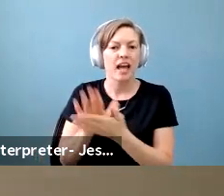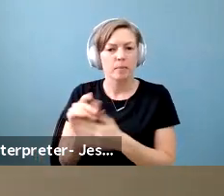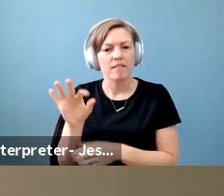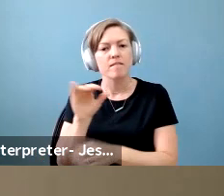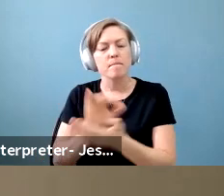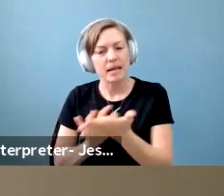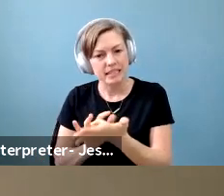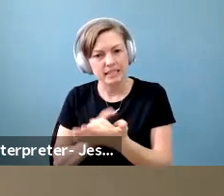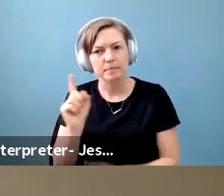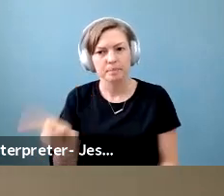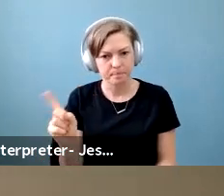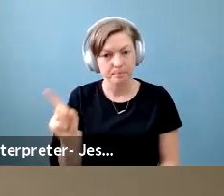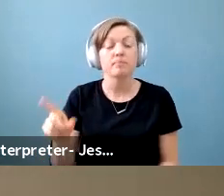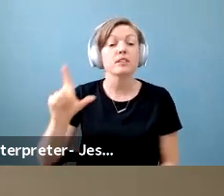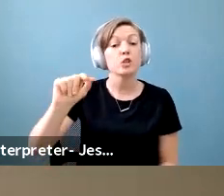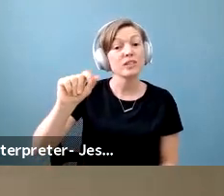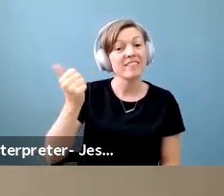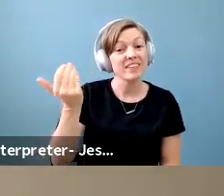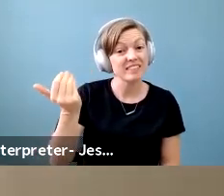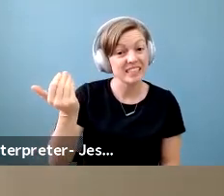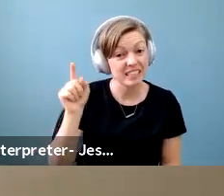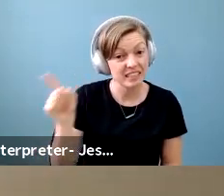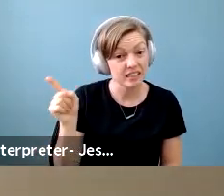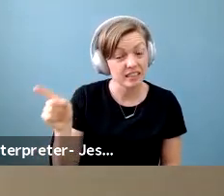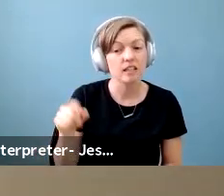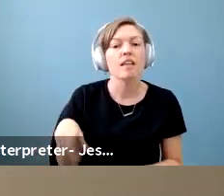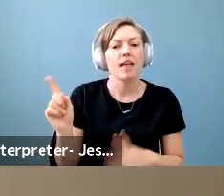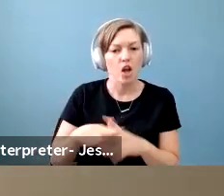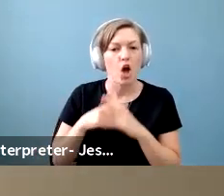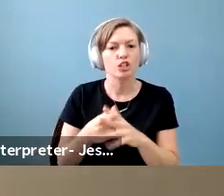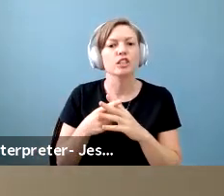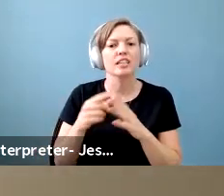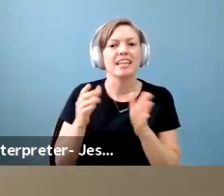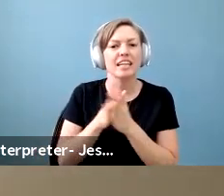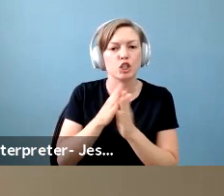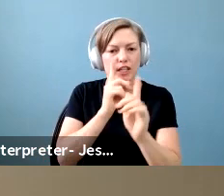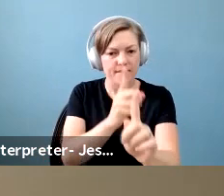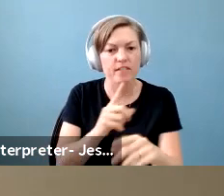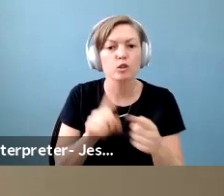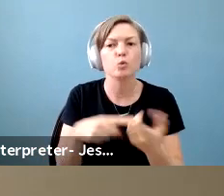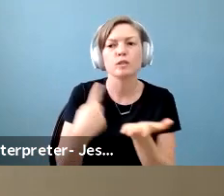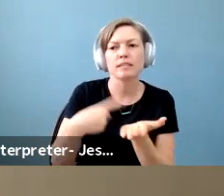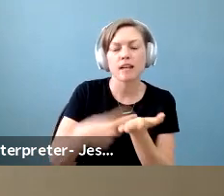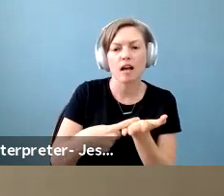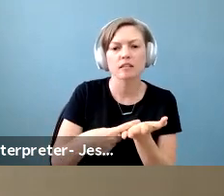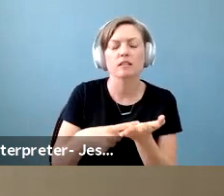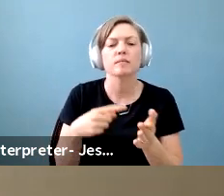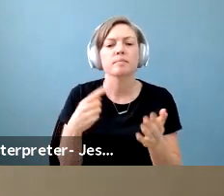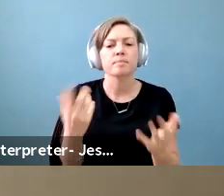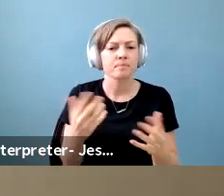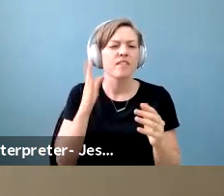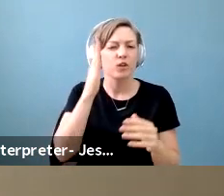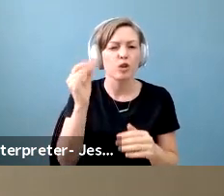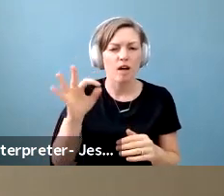Medicine in 2015 launched an initiative to discuss the future